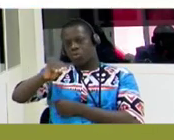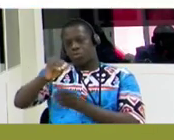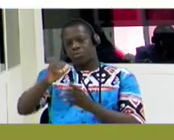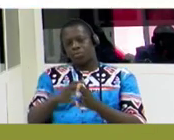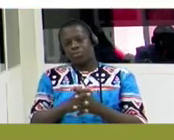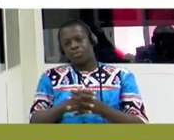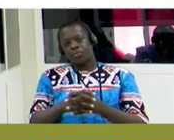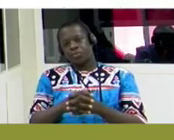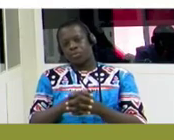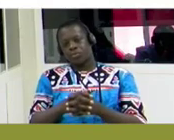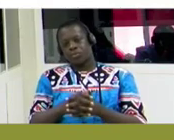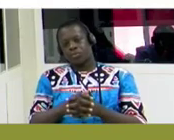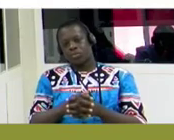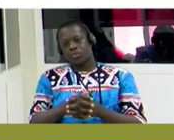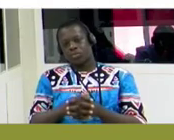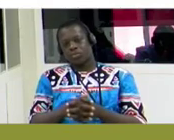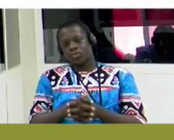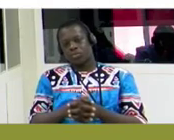He was